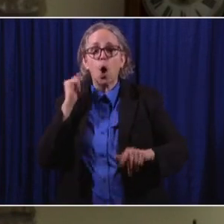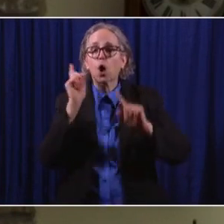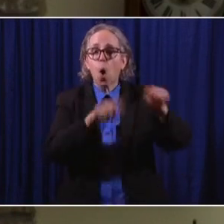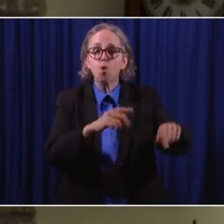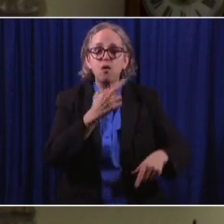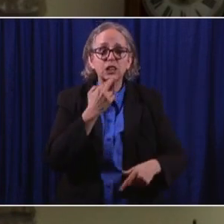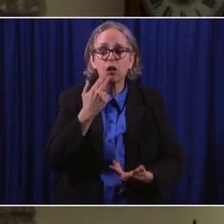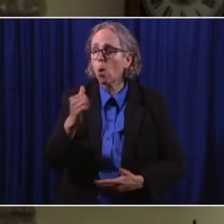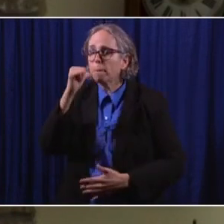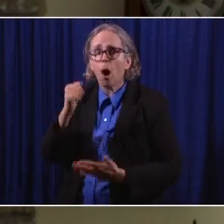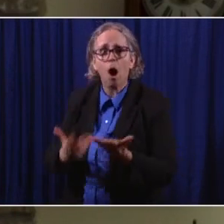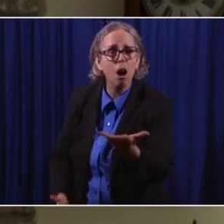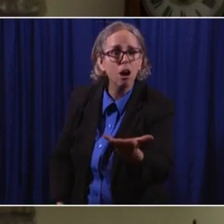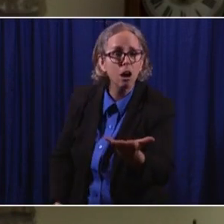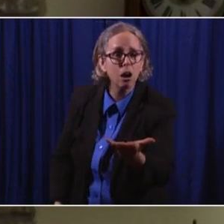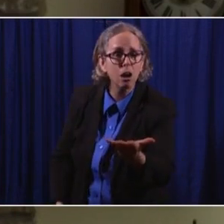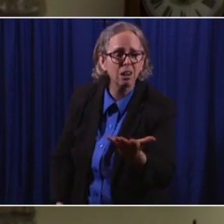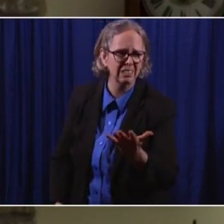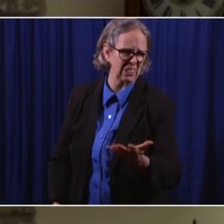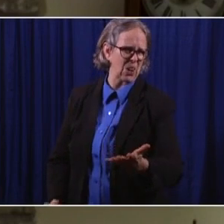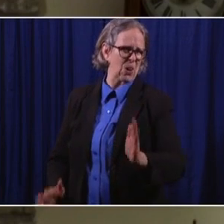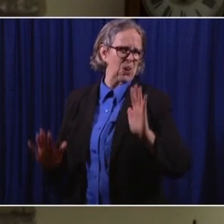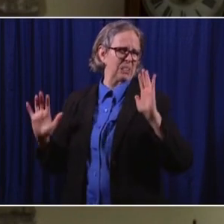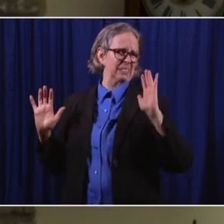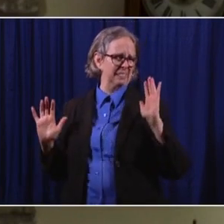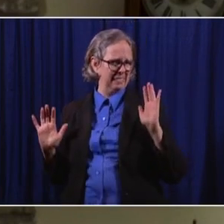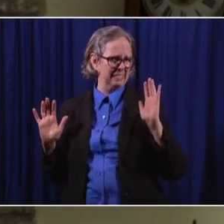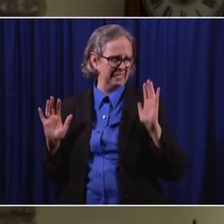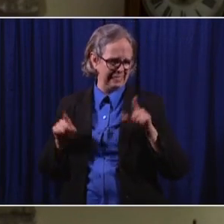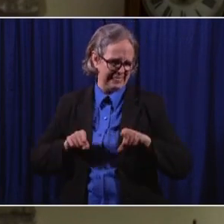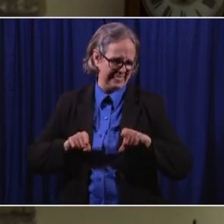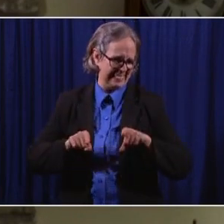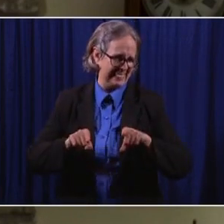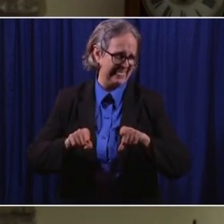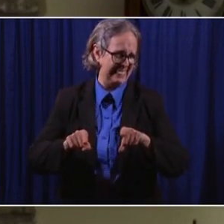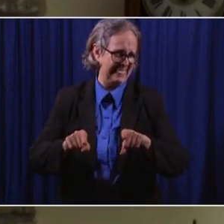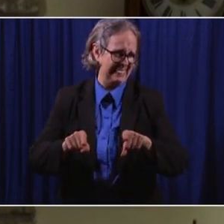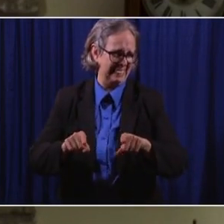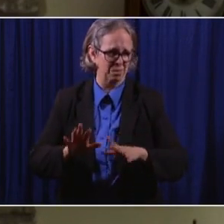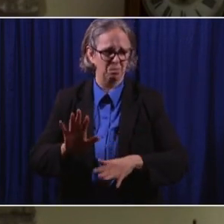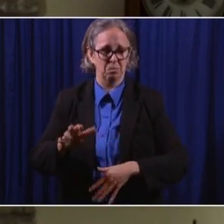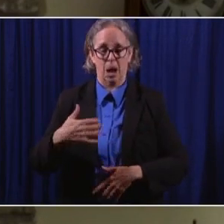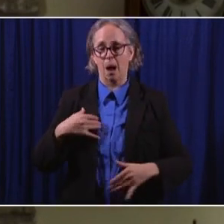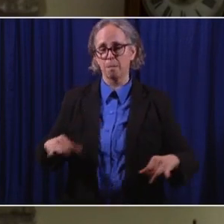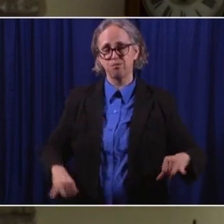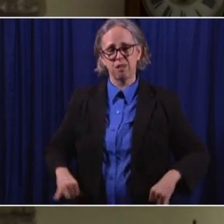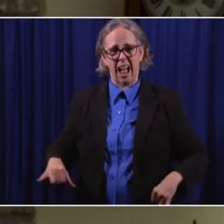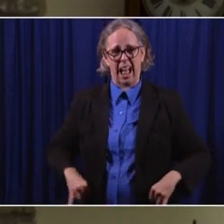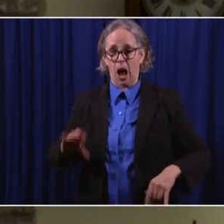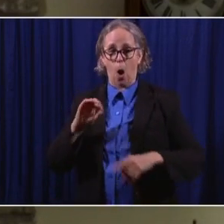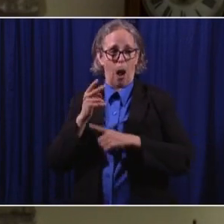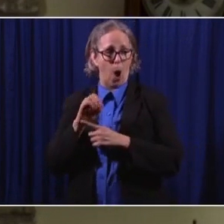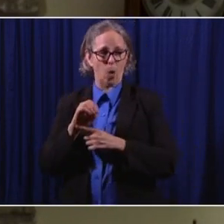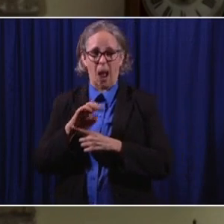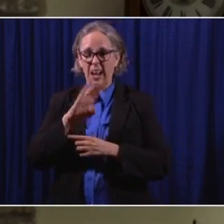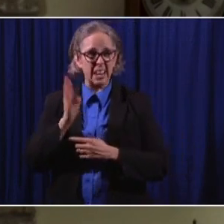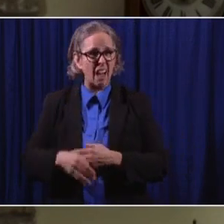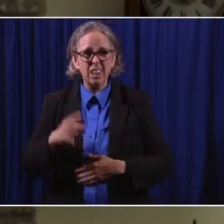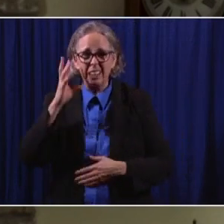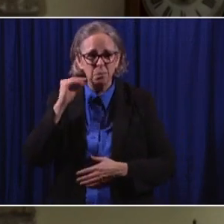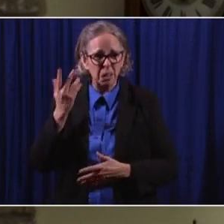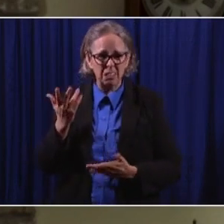I would say, and I'm bragging on the people of the state of Ohio, we've never had a big flare up, not a big one. We've never been like Florida was at